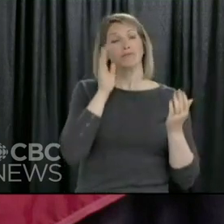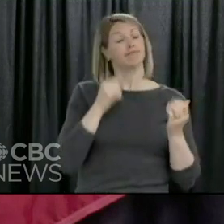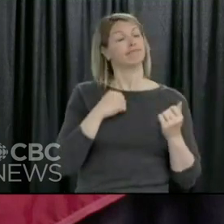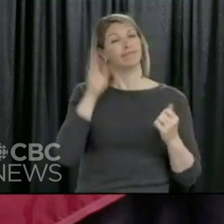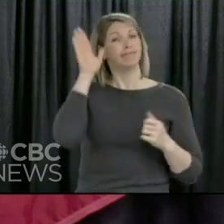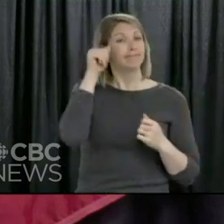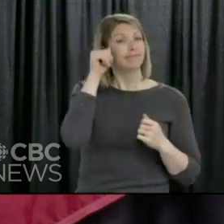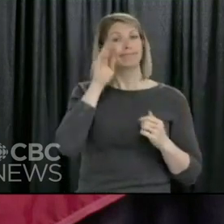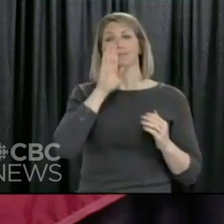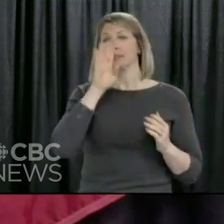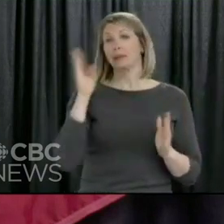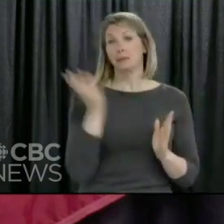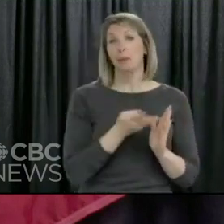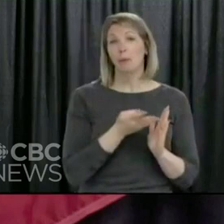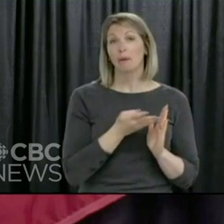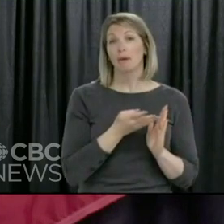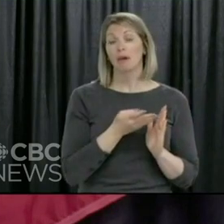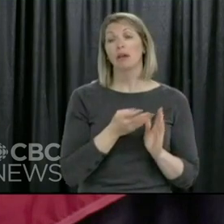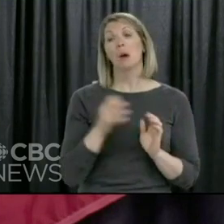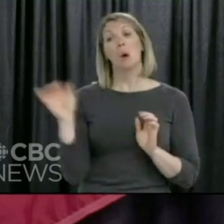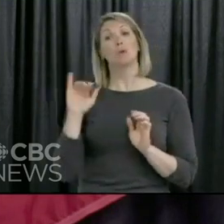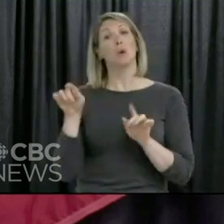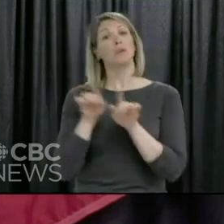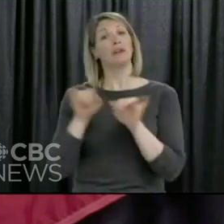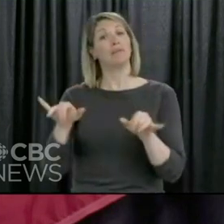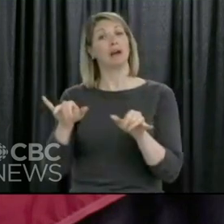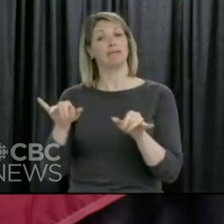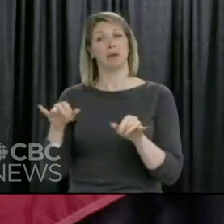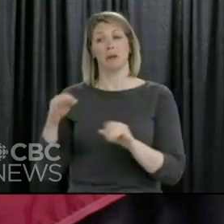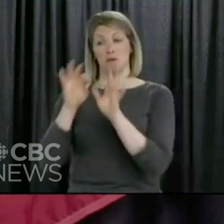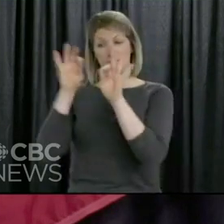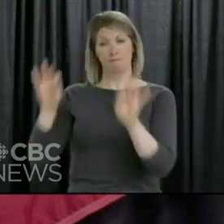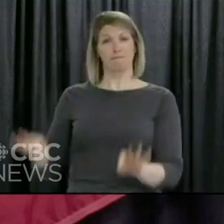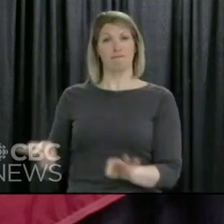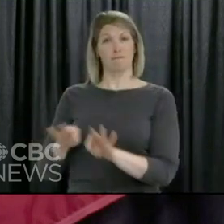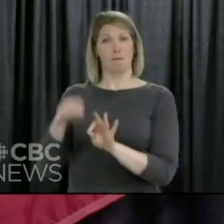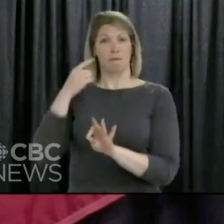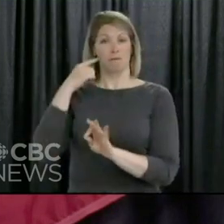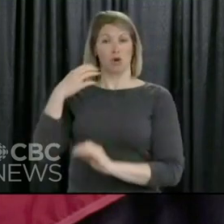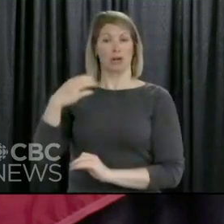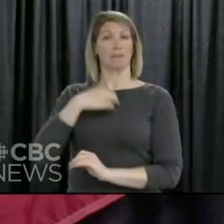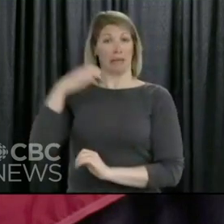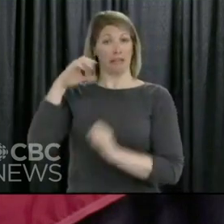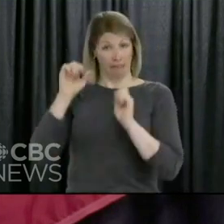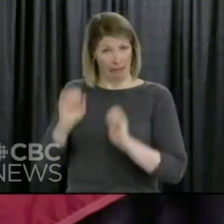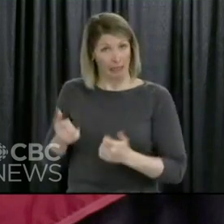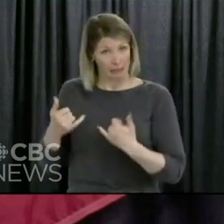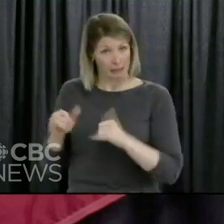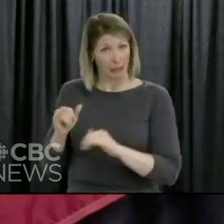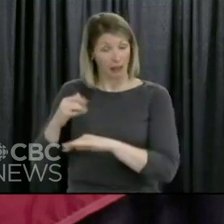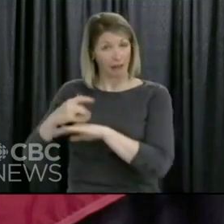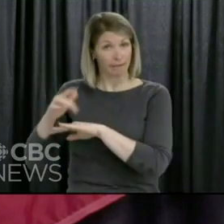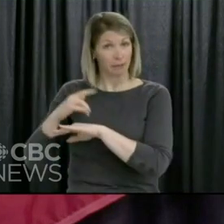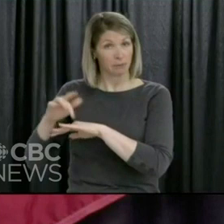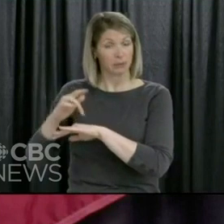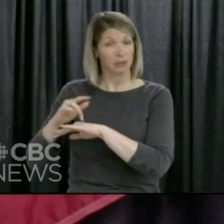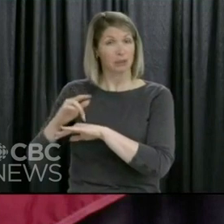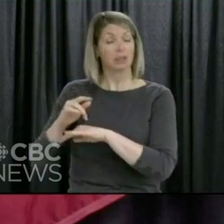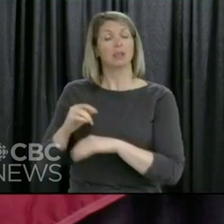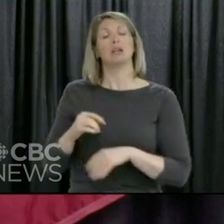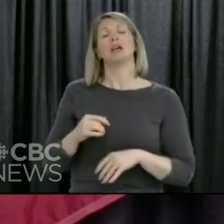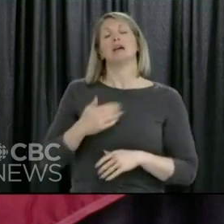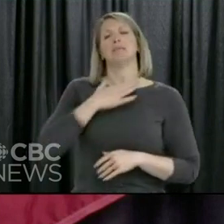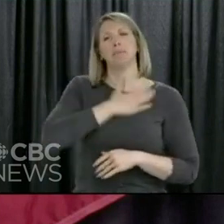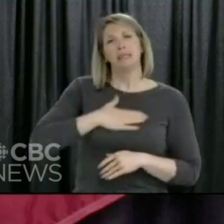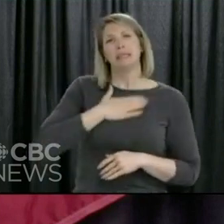that will want to file reports. But we encourage people to really do not take the risk. Do not be looking for loopholes. If